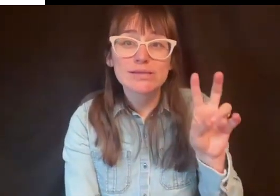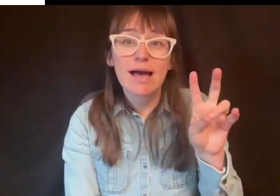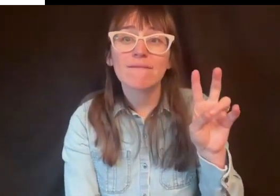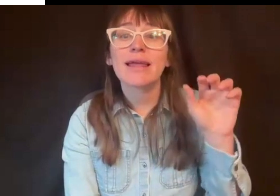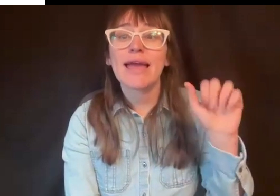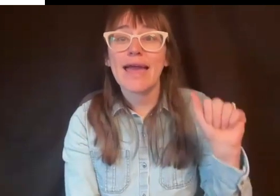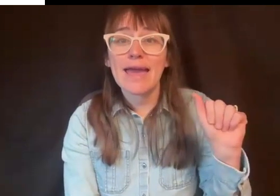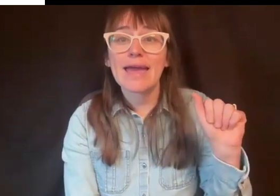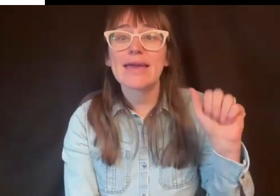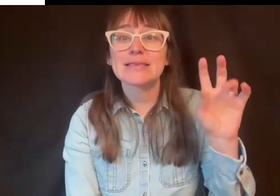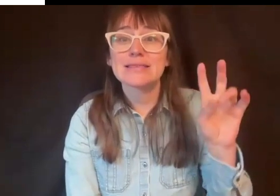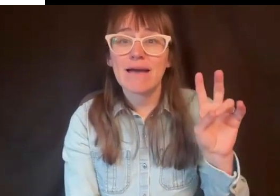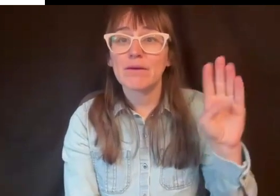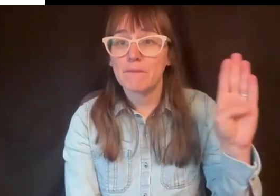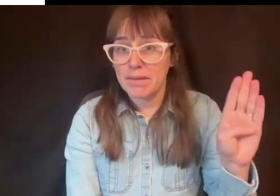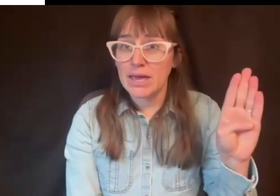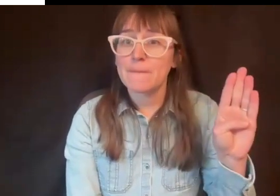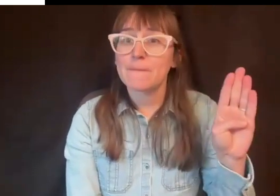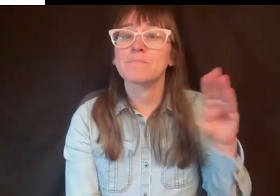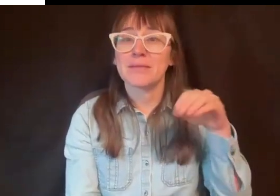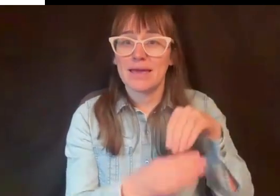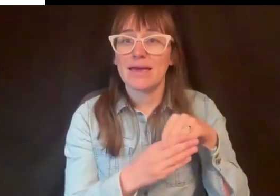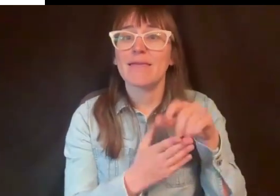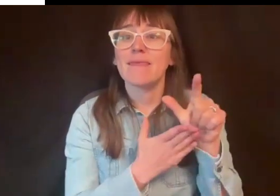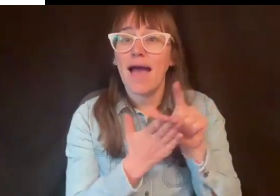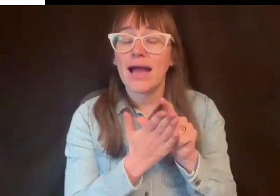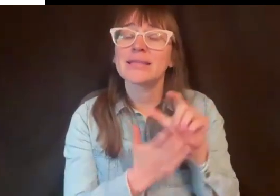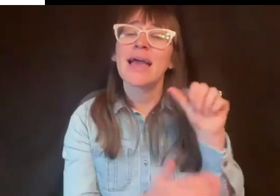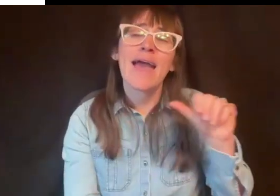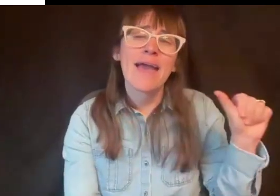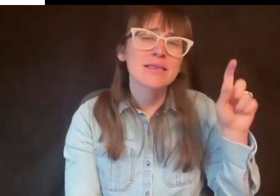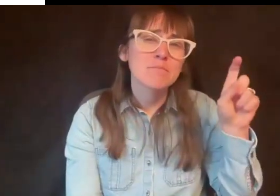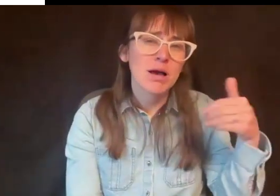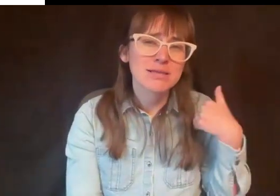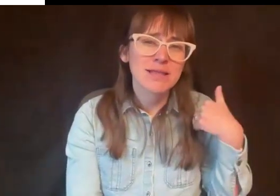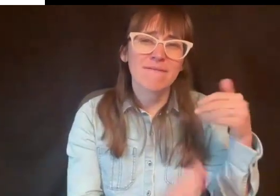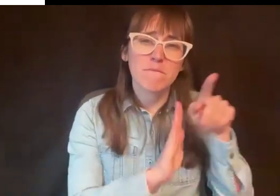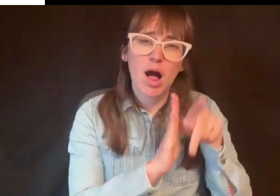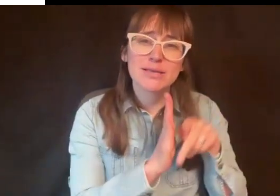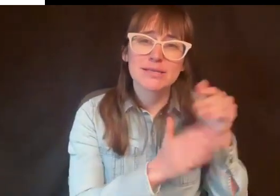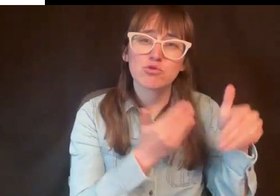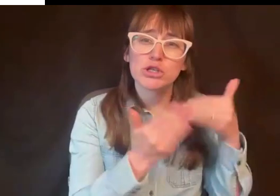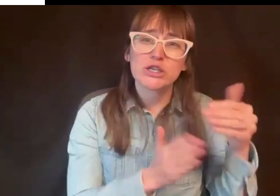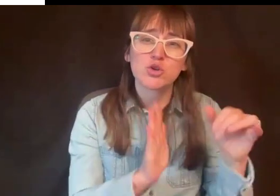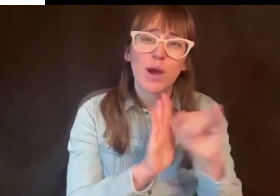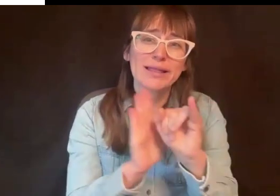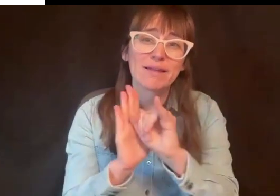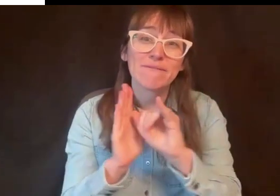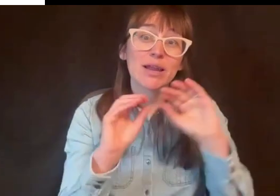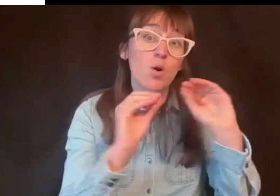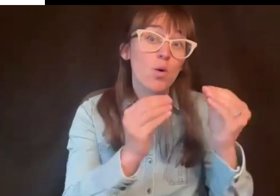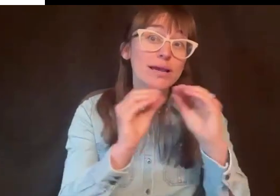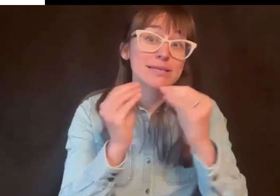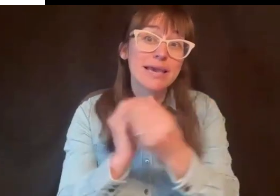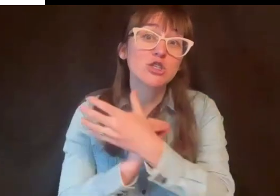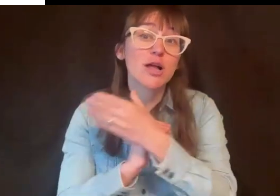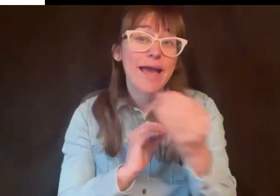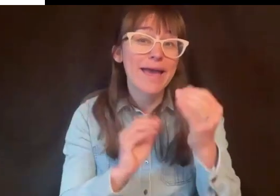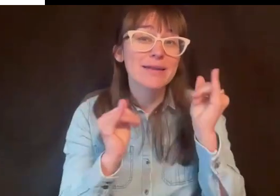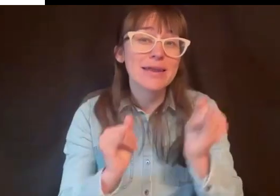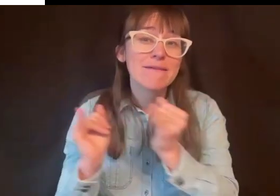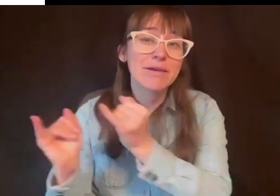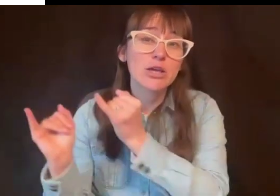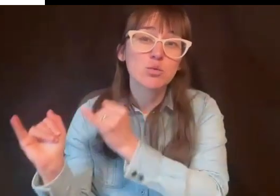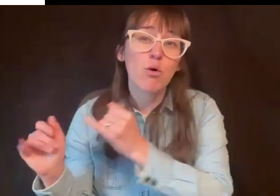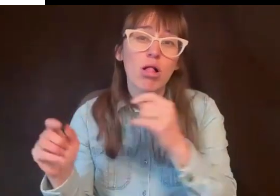307A7B of the Act. AAAs must have policies and procedures to identify both organizational and